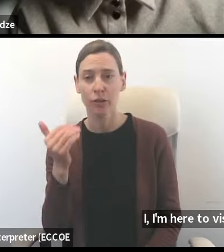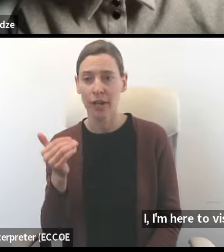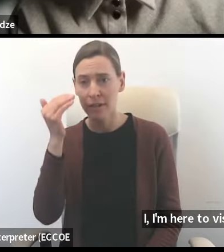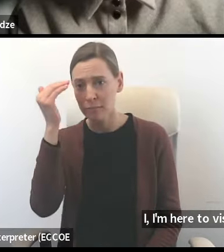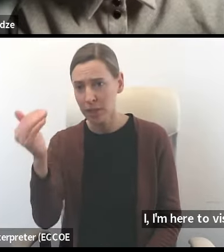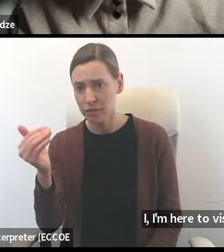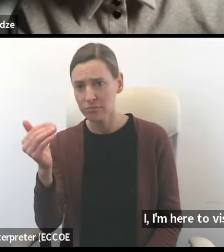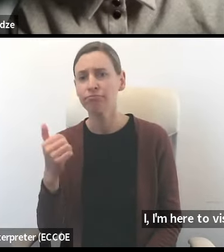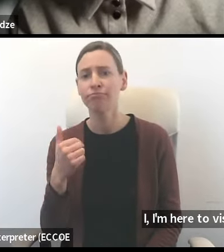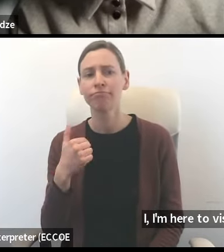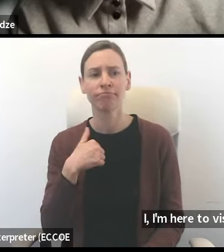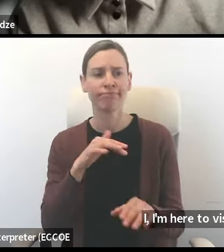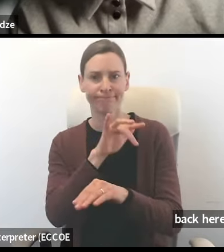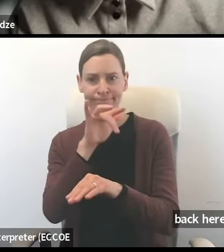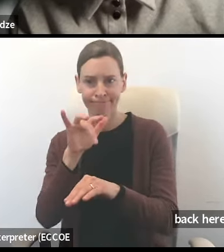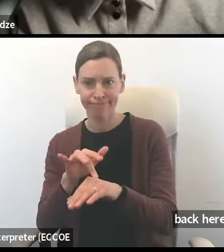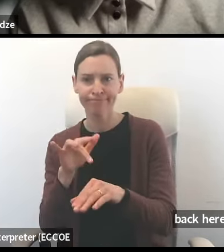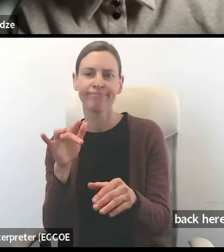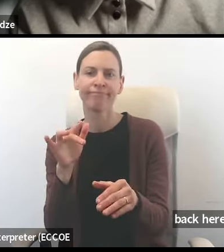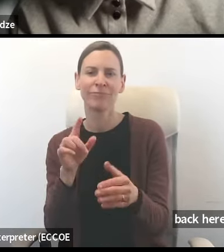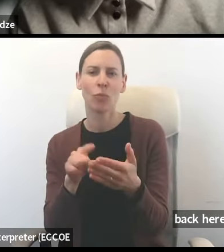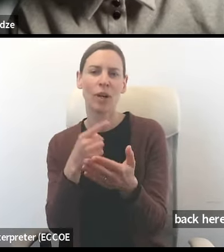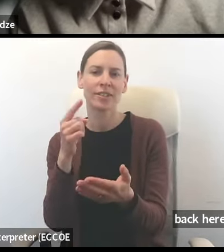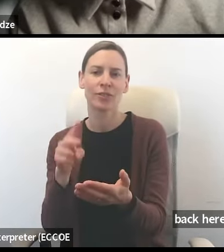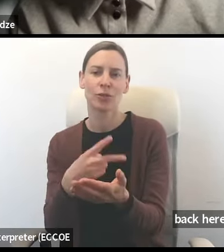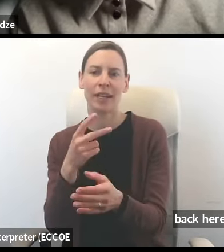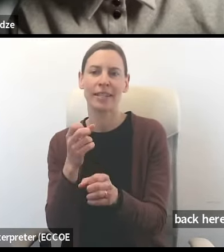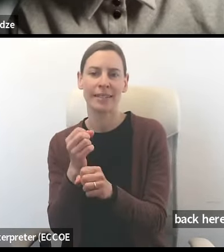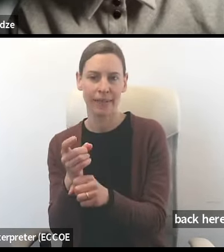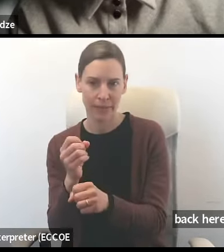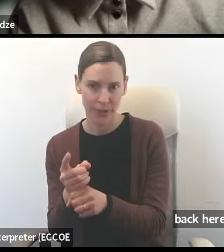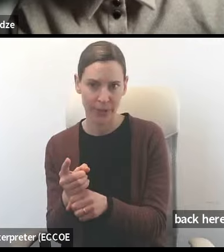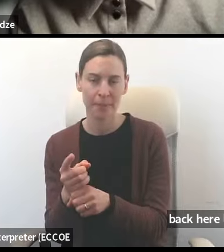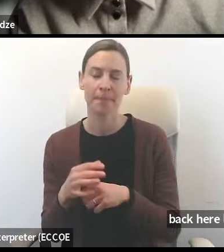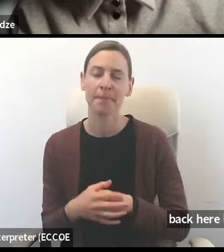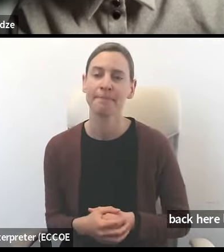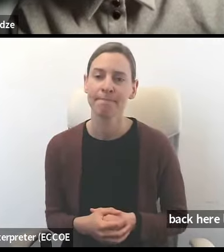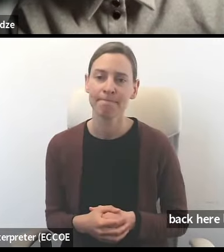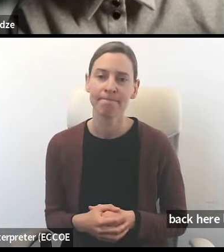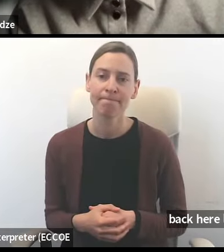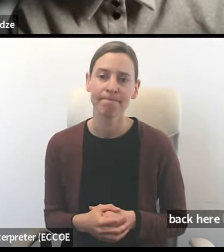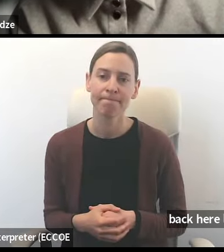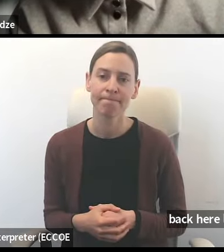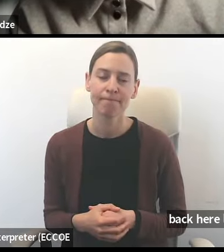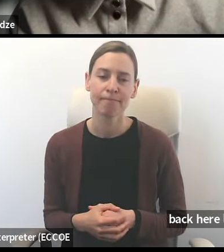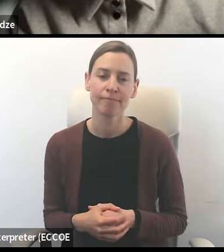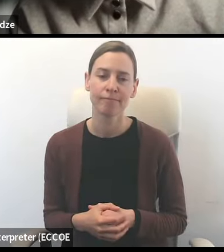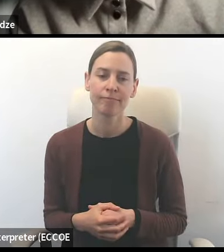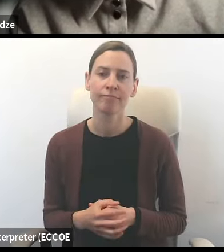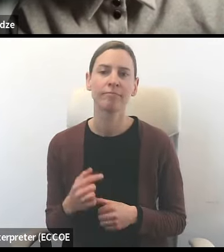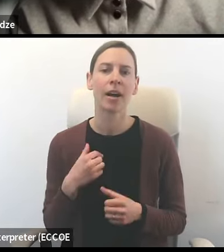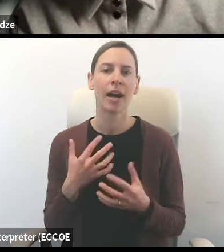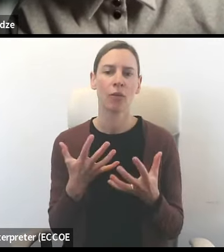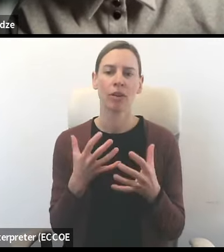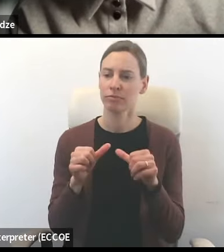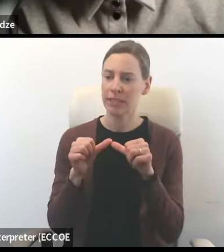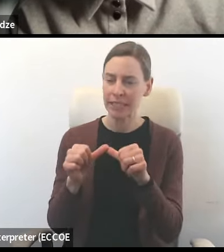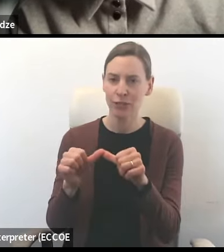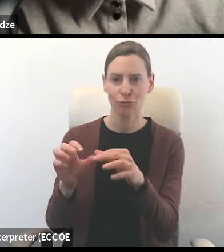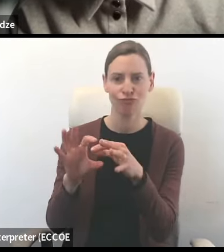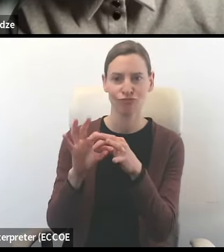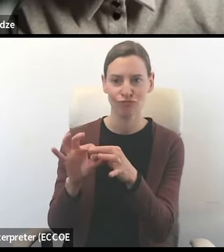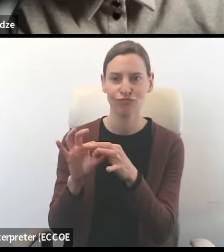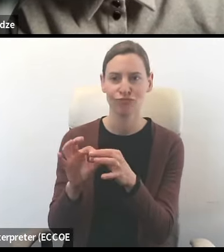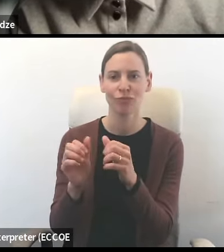year, or more often. I really try to not lose connection, but